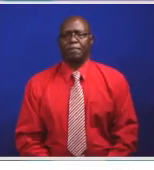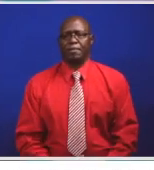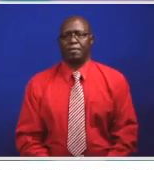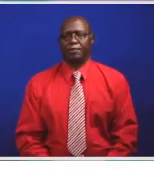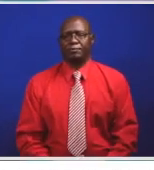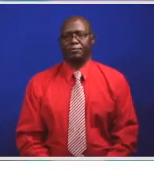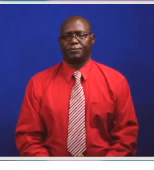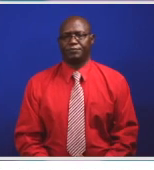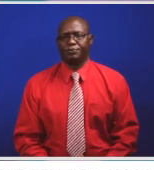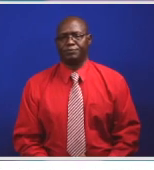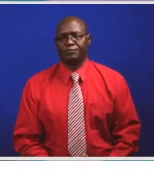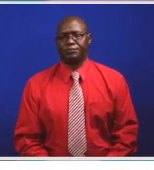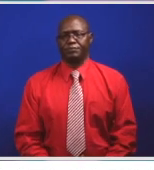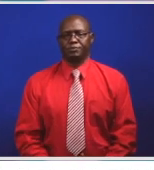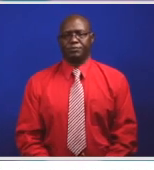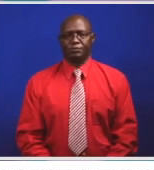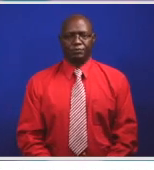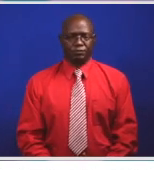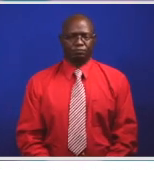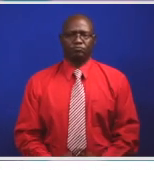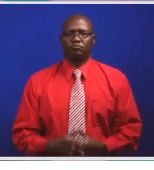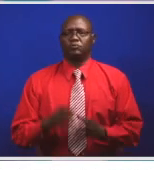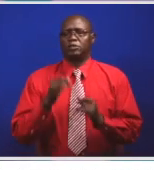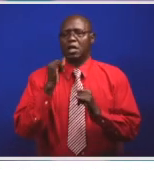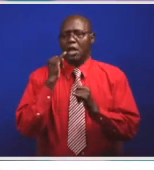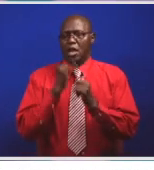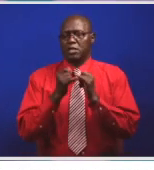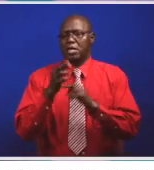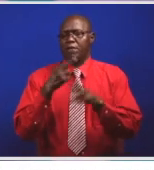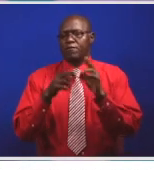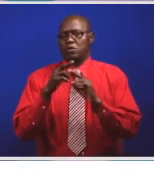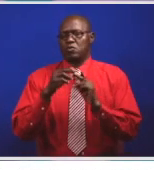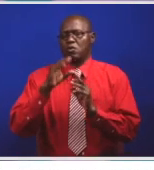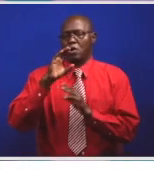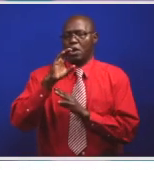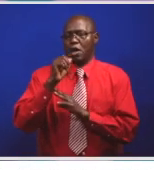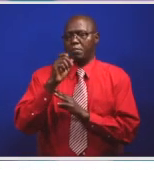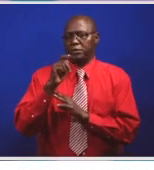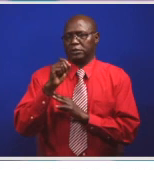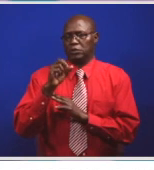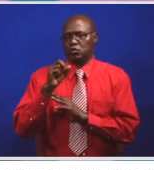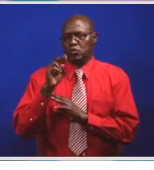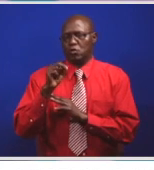The last review on capitation was done in